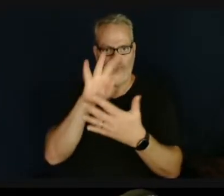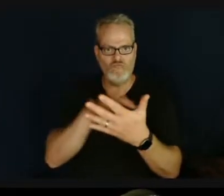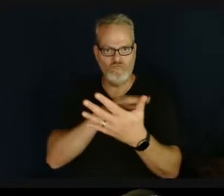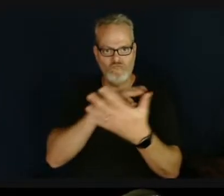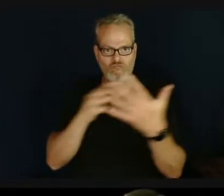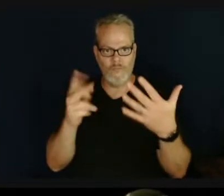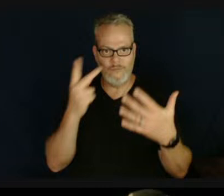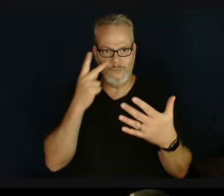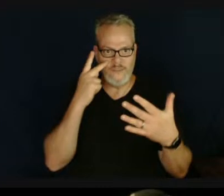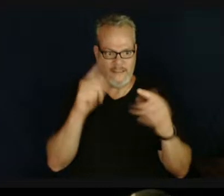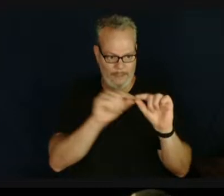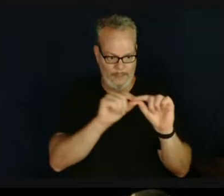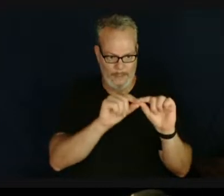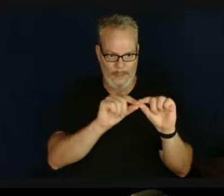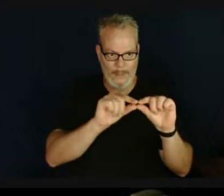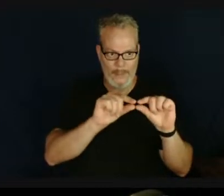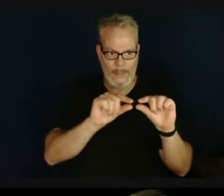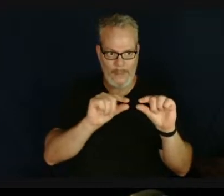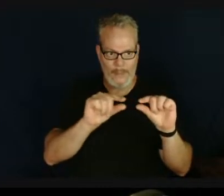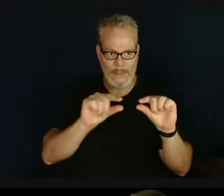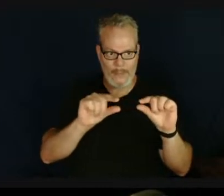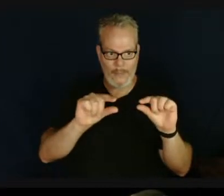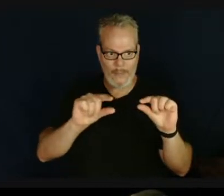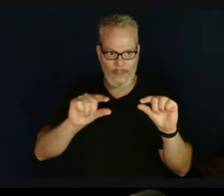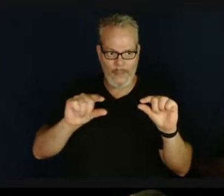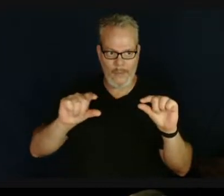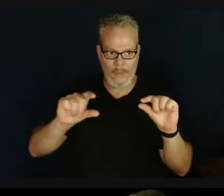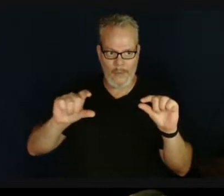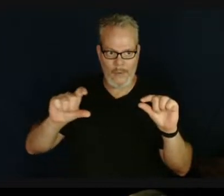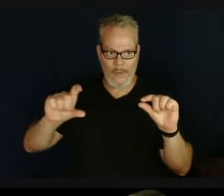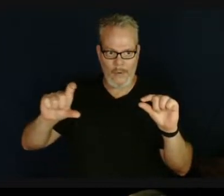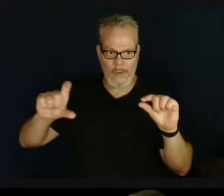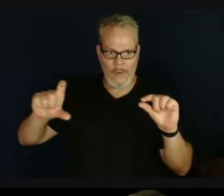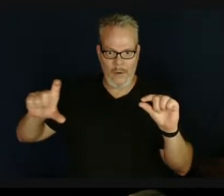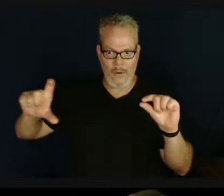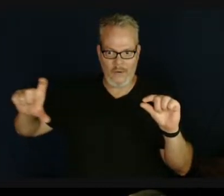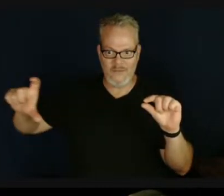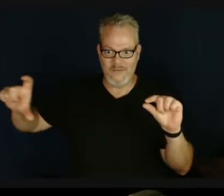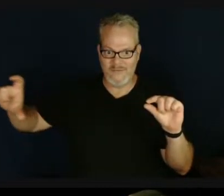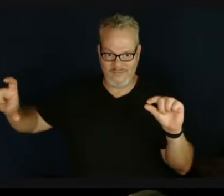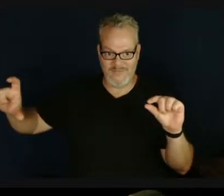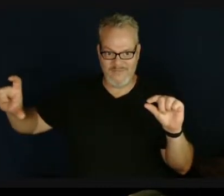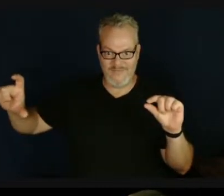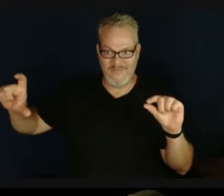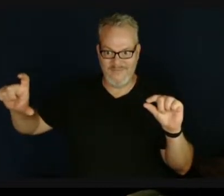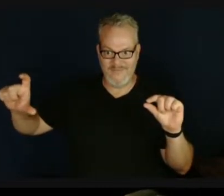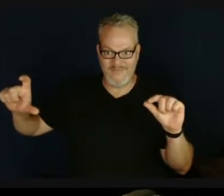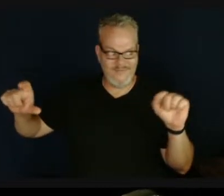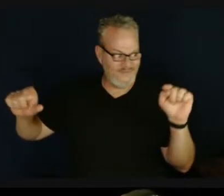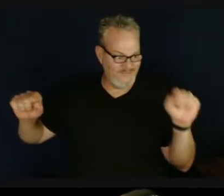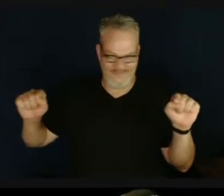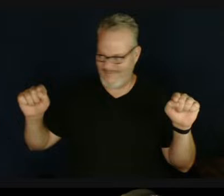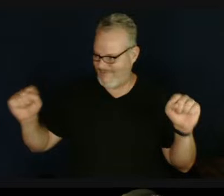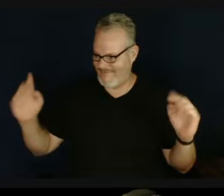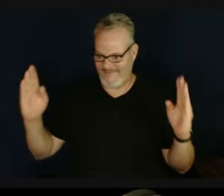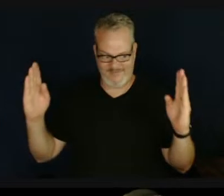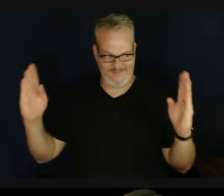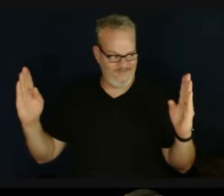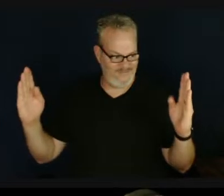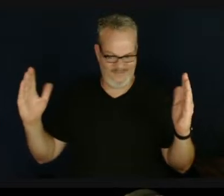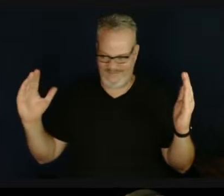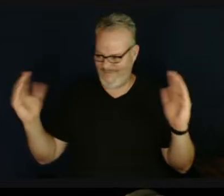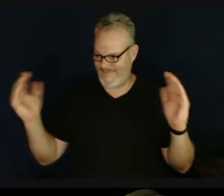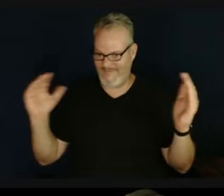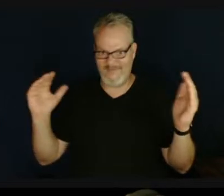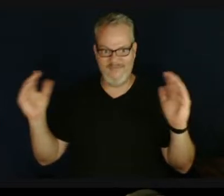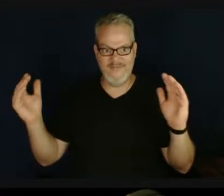of see this 300, that's that 1,000-foot threshold. It's close to where the top of this is right here, right? So we're interested not